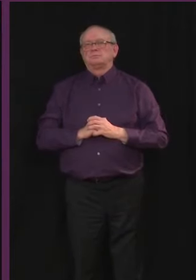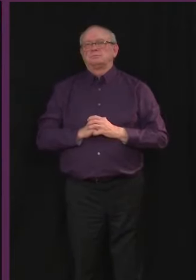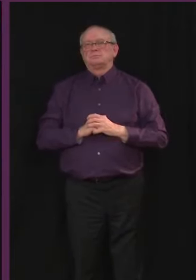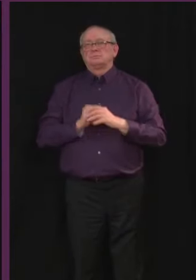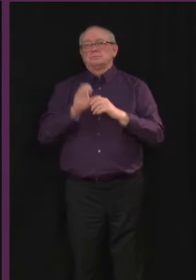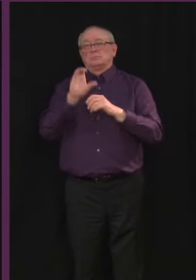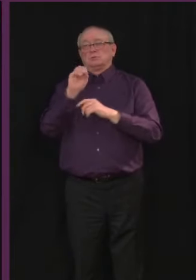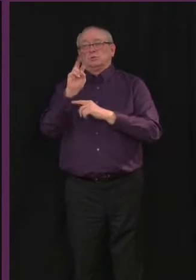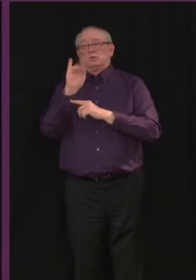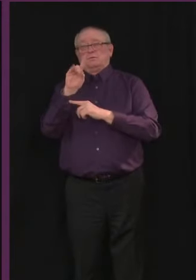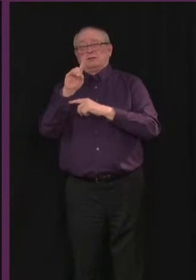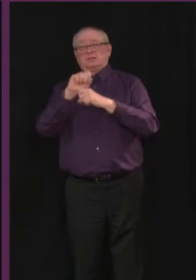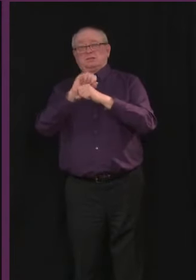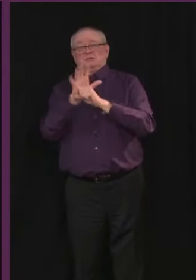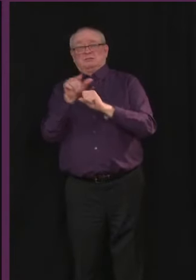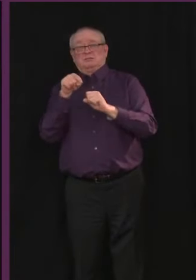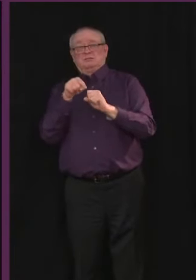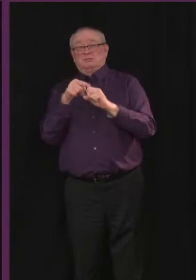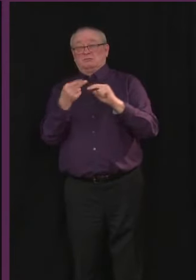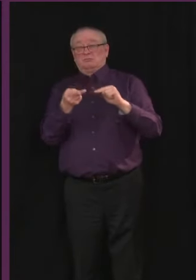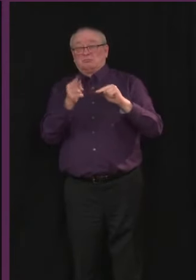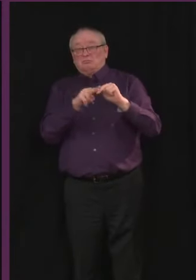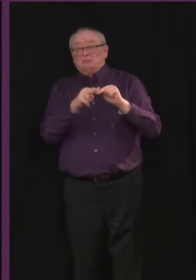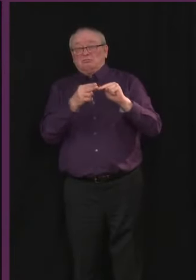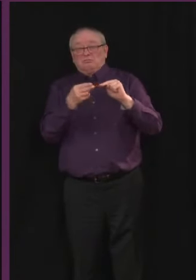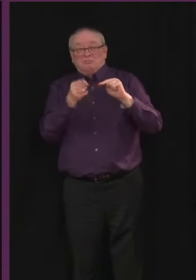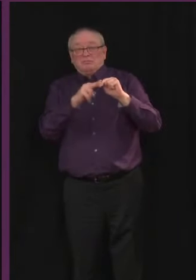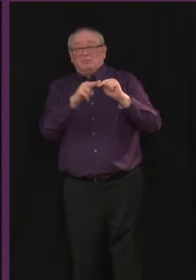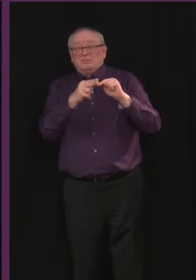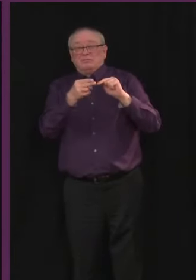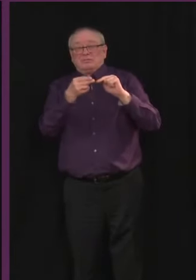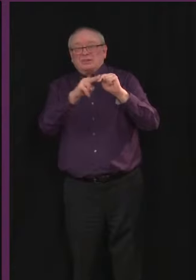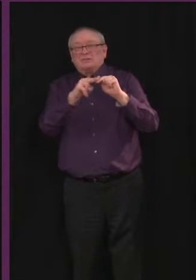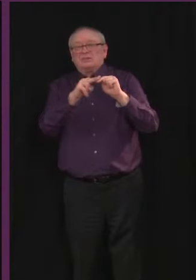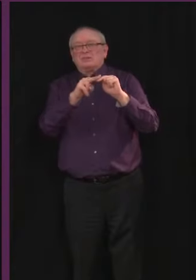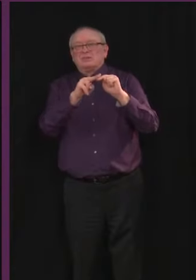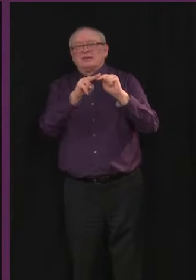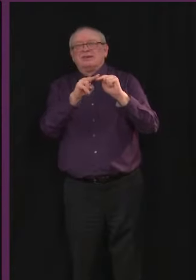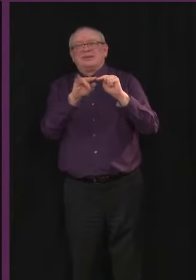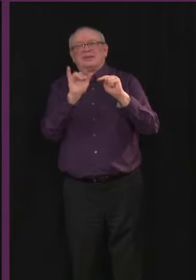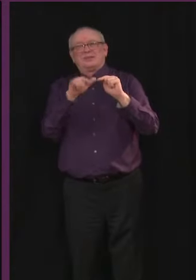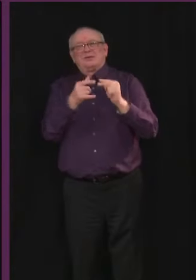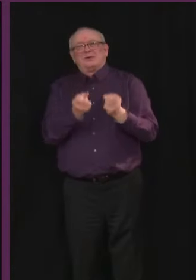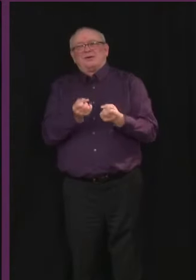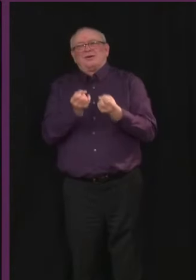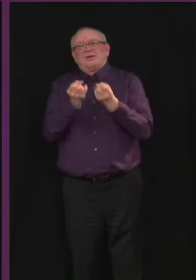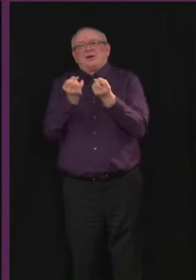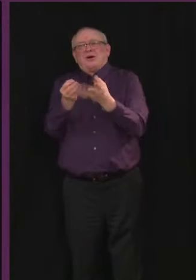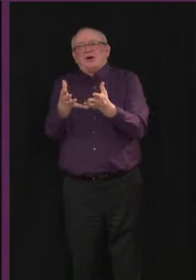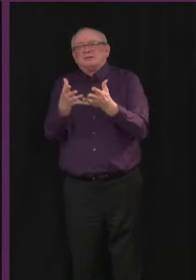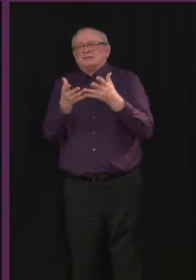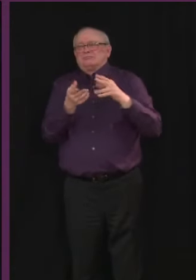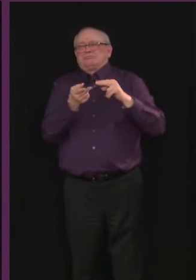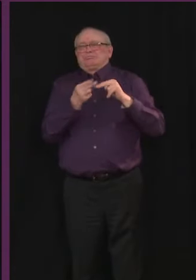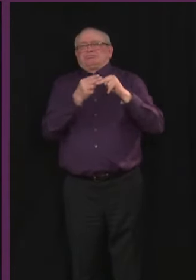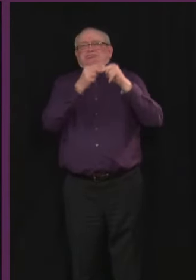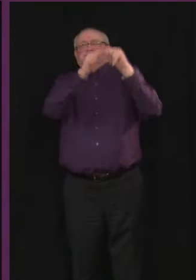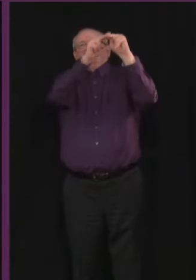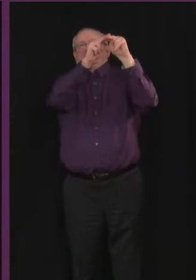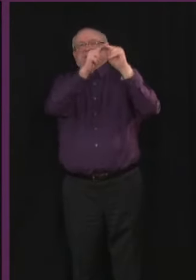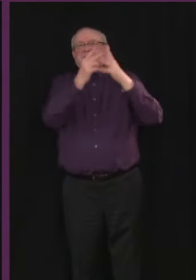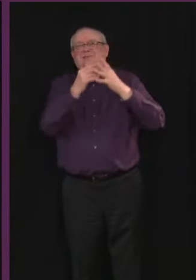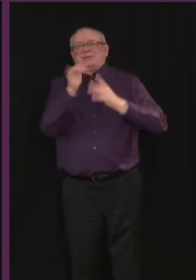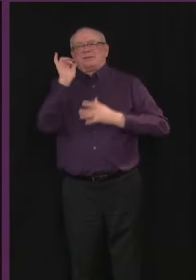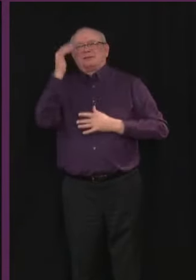growing, it continues to have that growth pressure behind it, which is exactly why we're wanting to not move